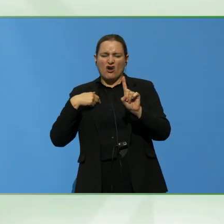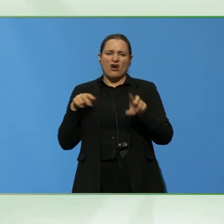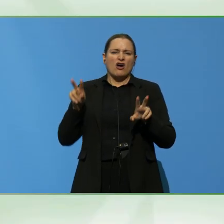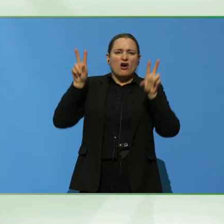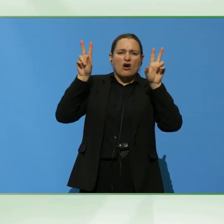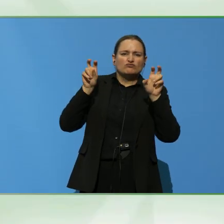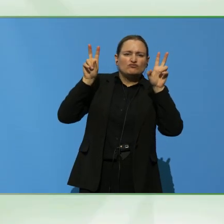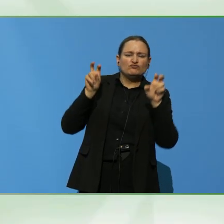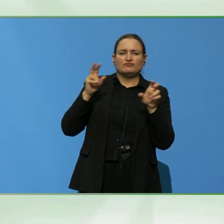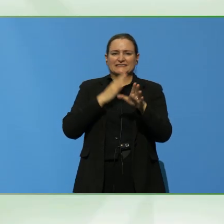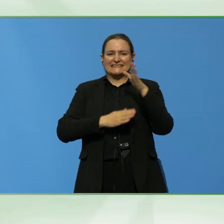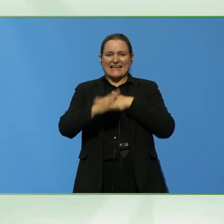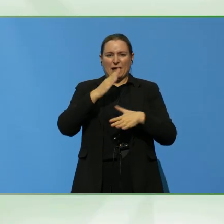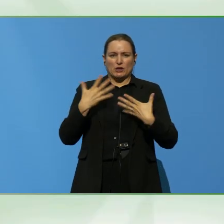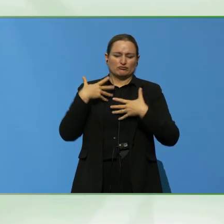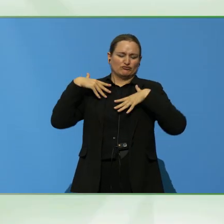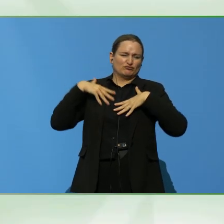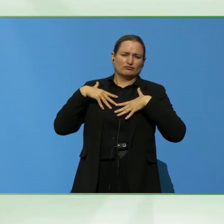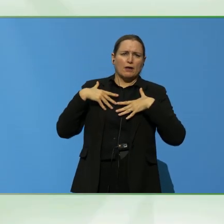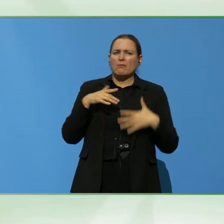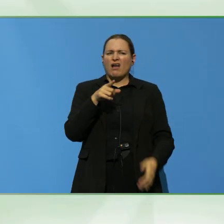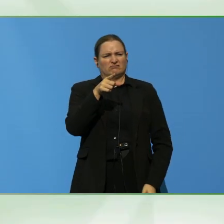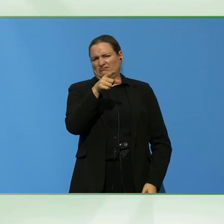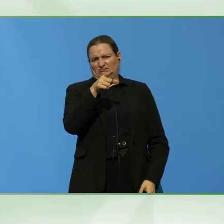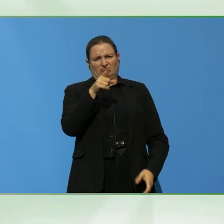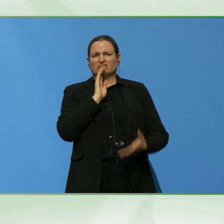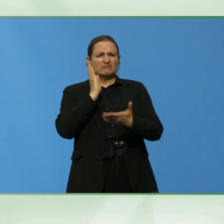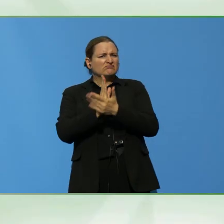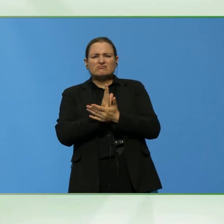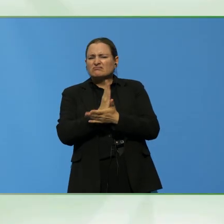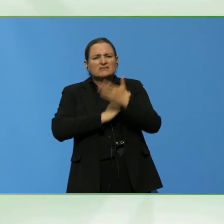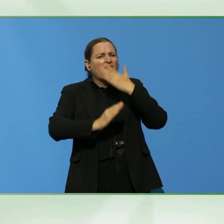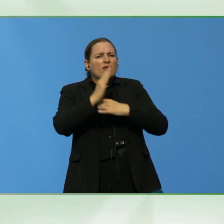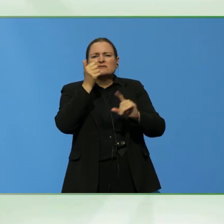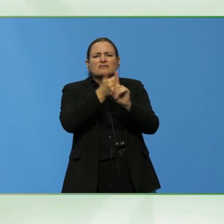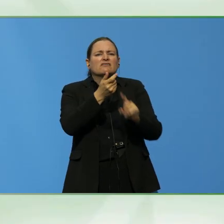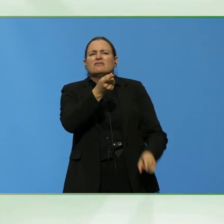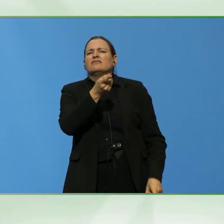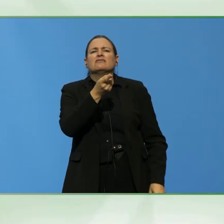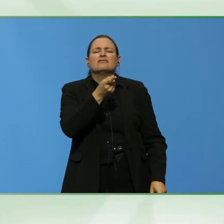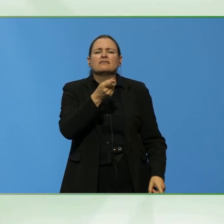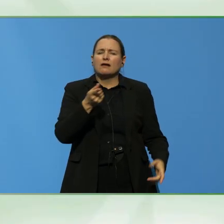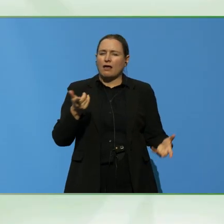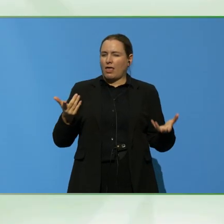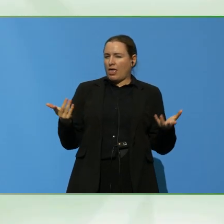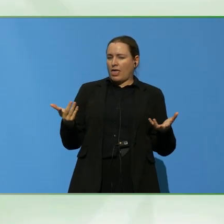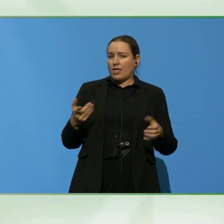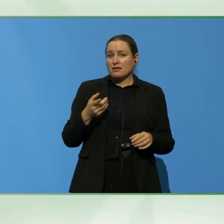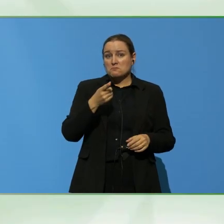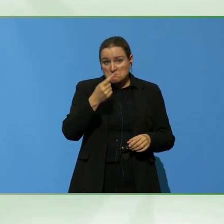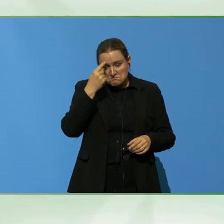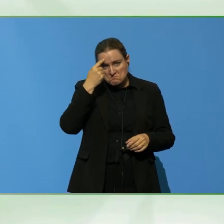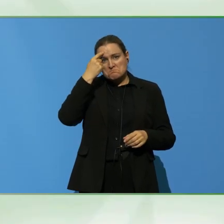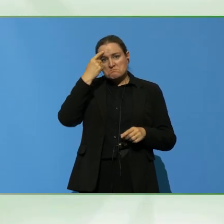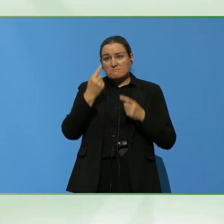a narrative, perhaps, and most likely played by an actor without a disability, and also wondering, has that changed? Has that